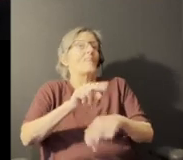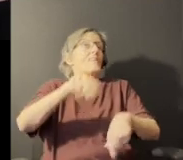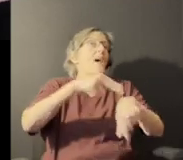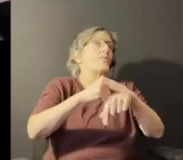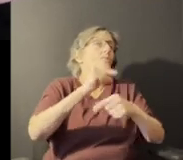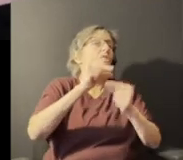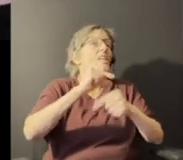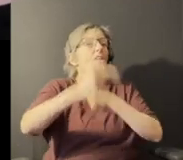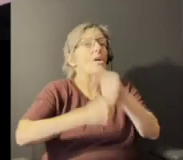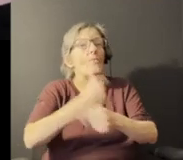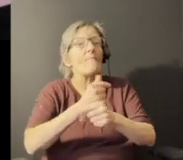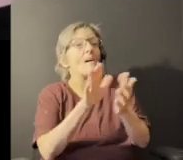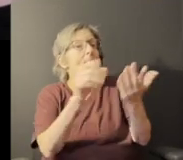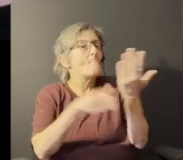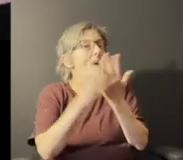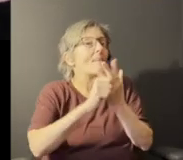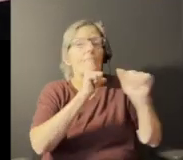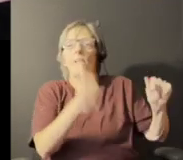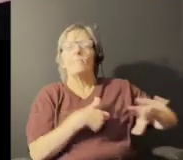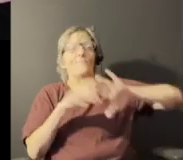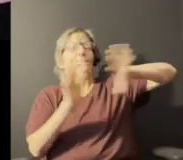National Geographic or what have you.